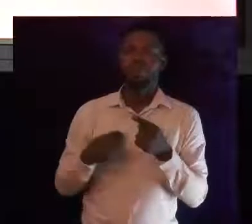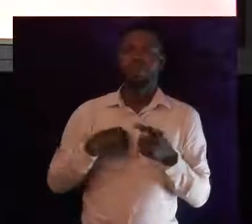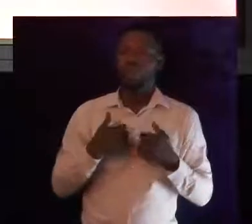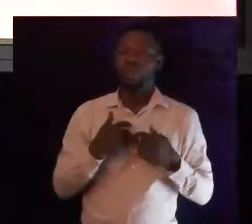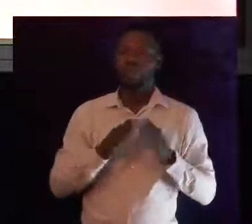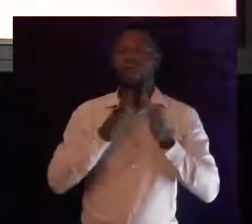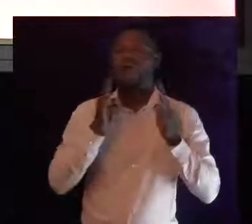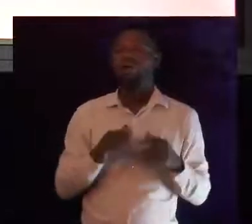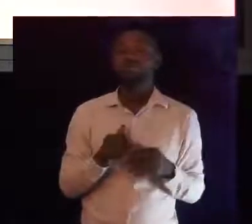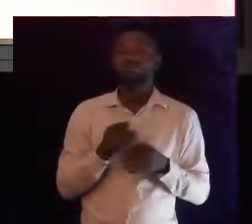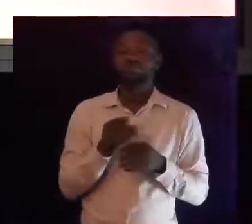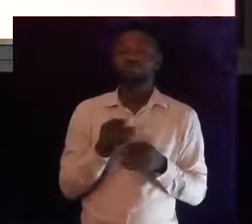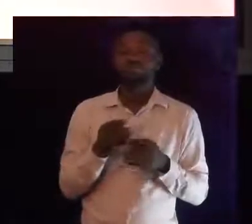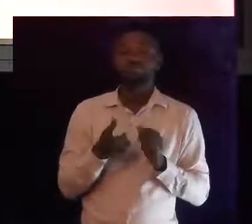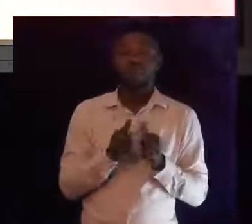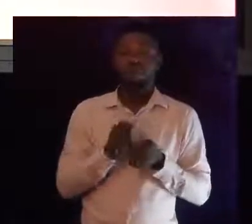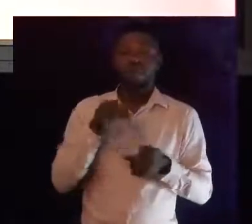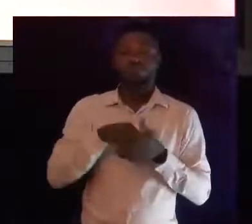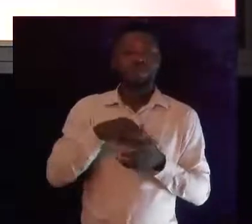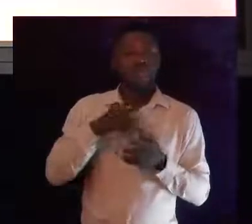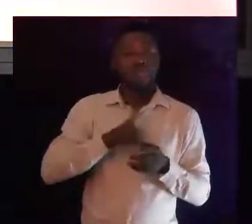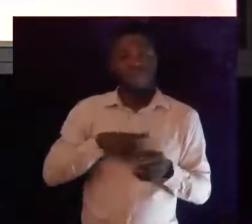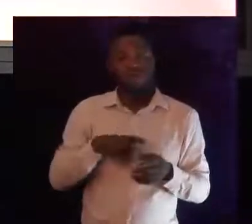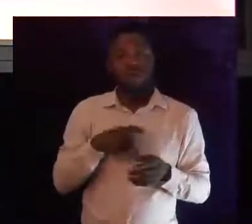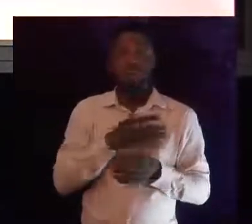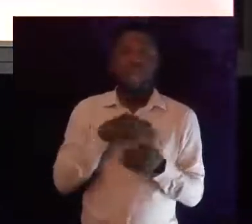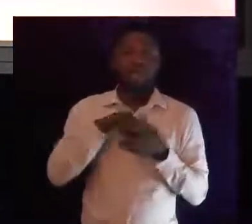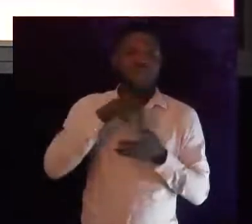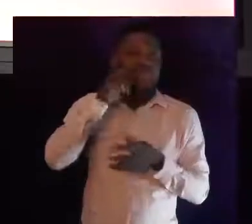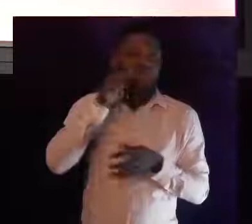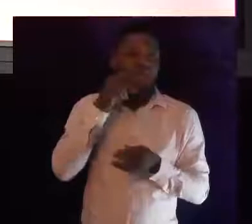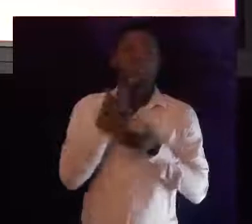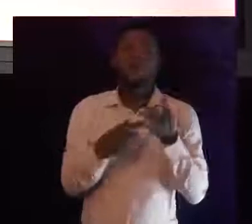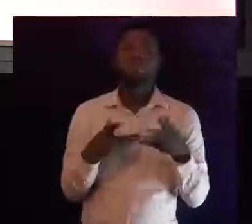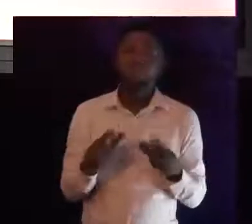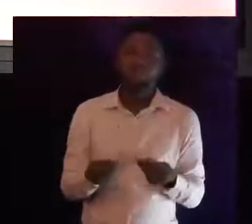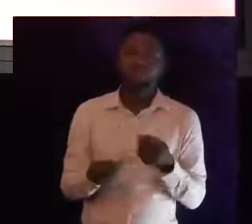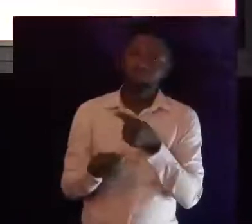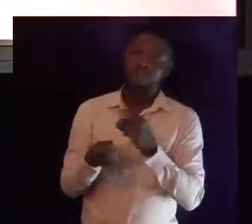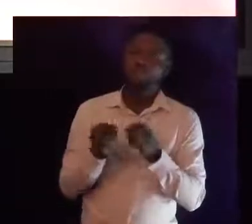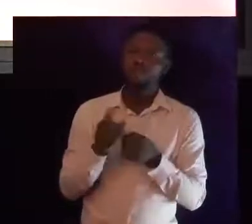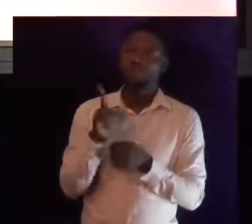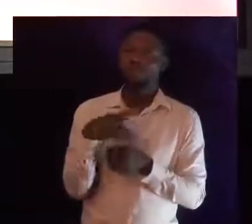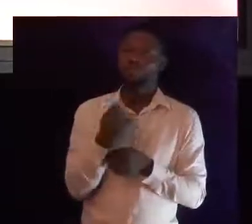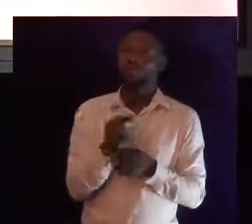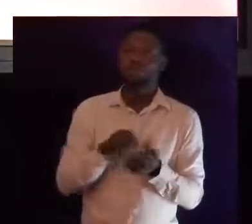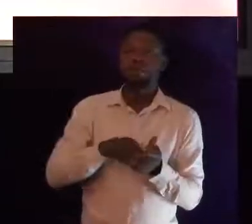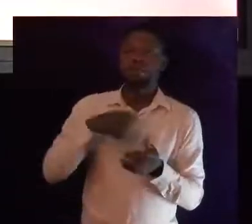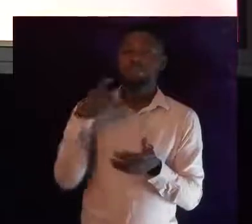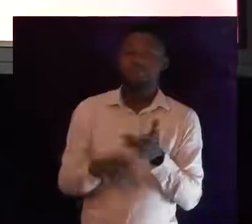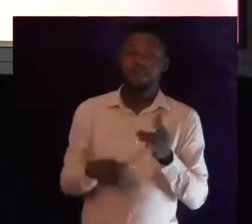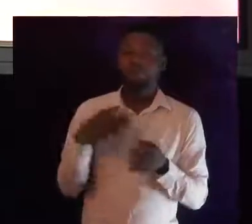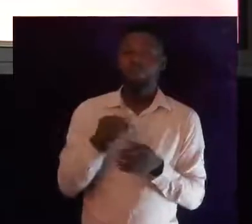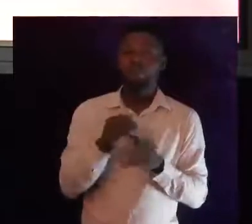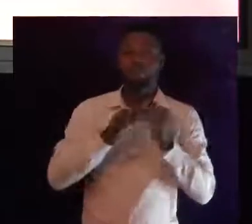have housing shortages in Lagos or in Nigeria. What are the solutions? One, the prices of